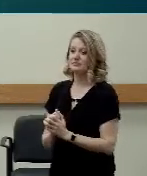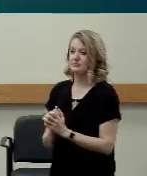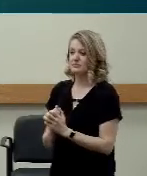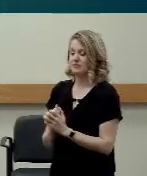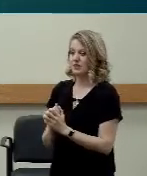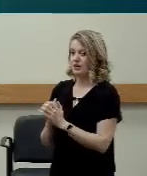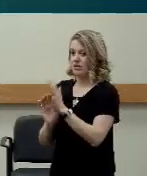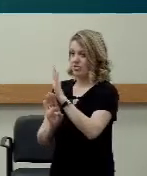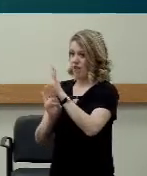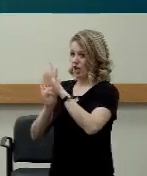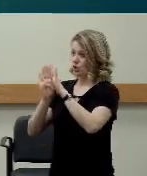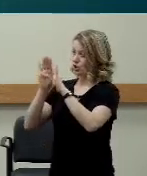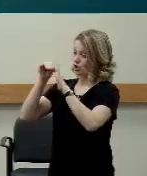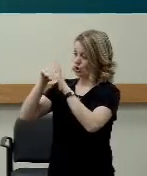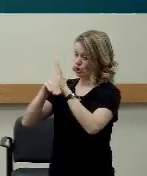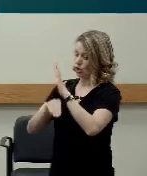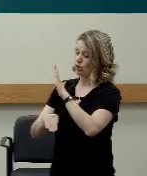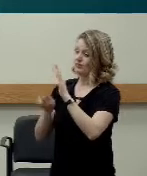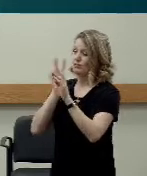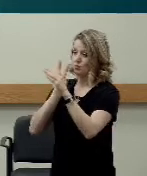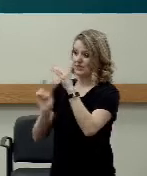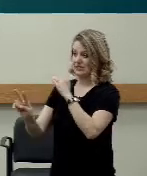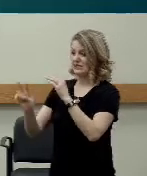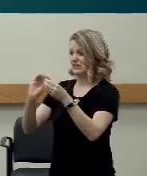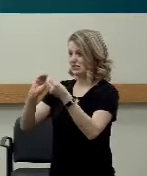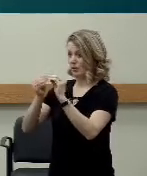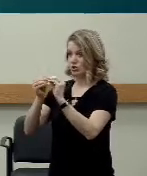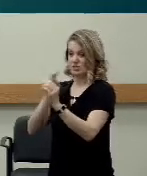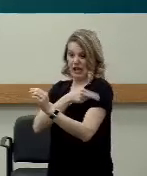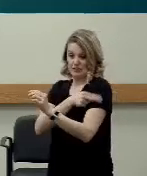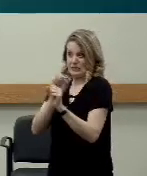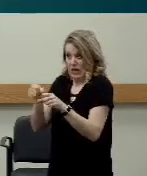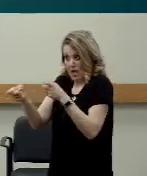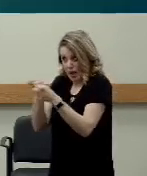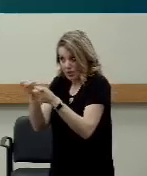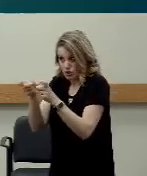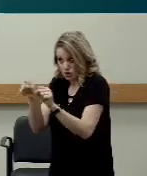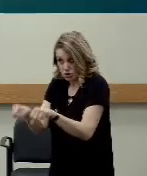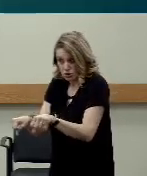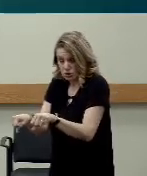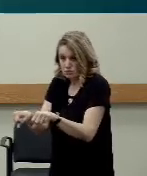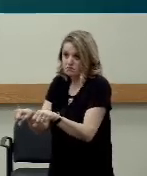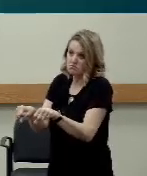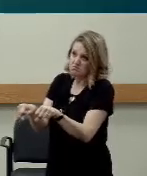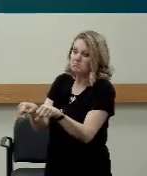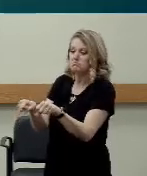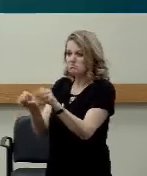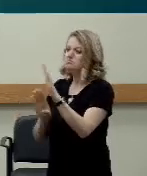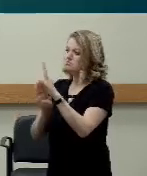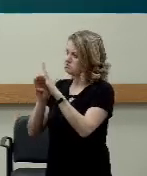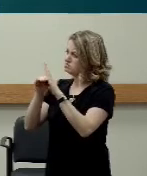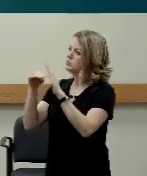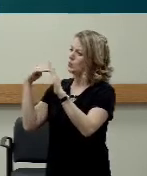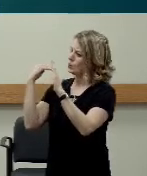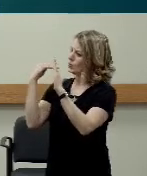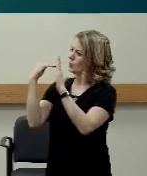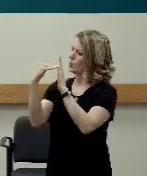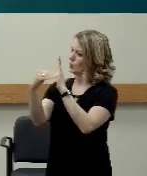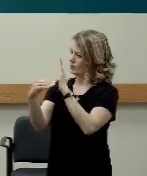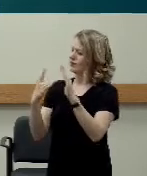predicting hospital capacity appears to be right now in the zone where it can be